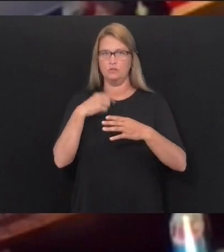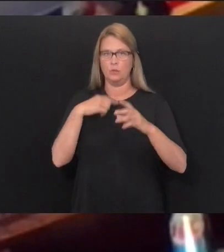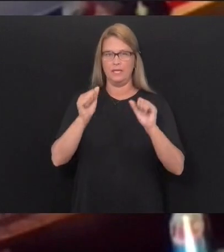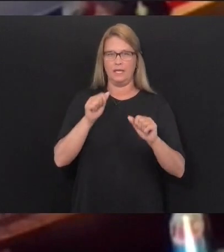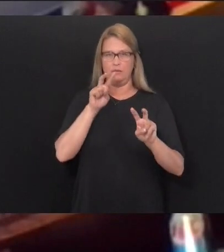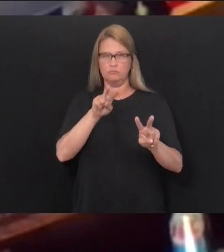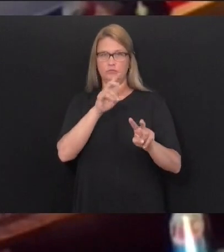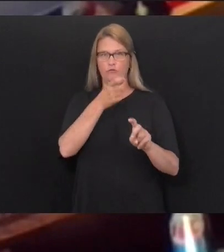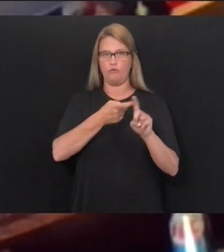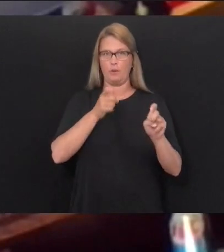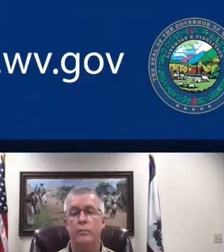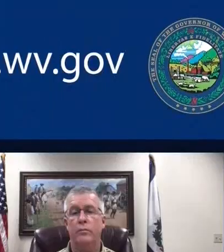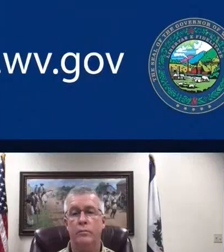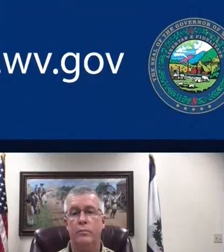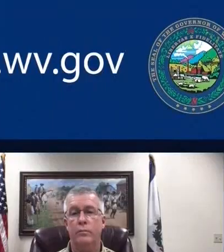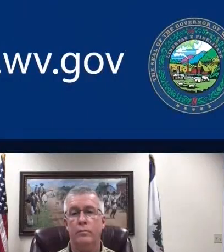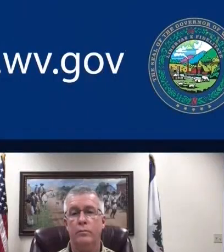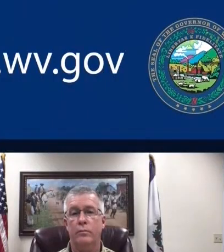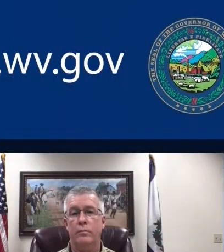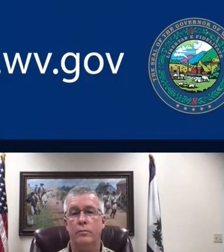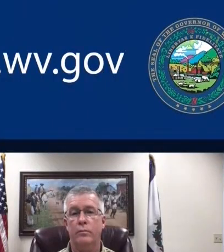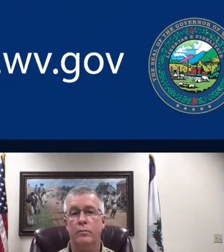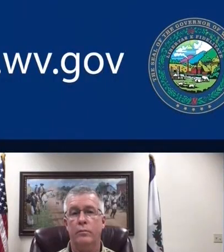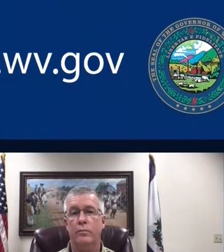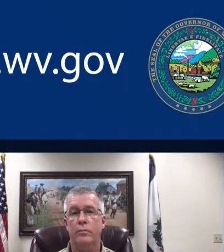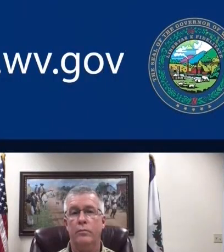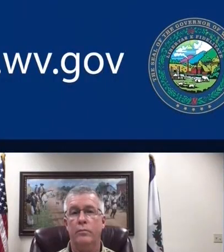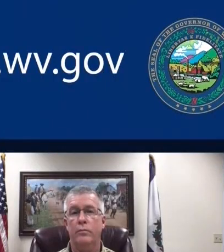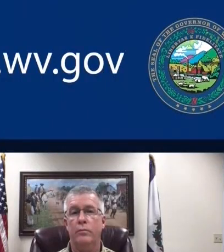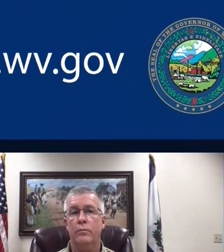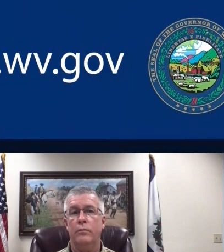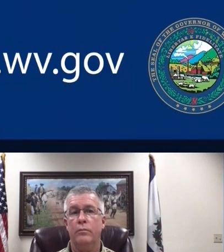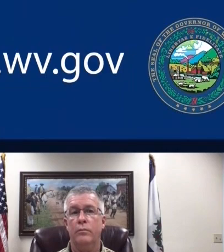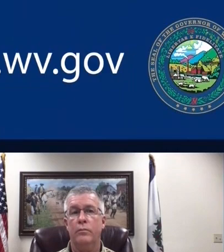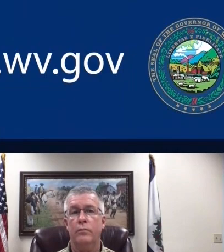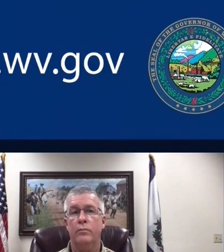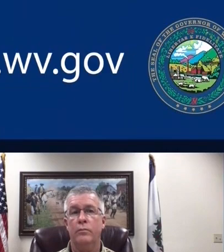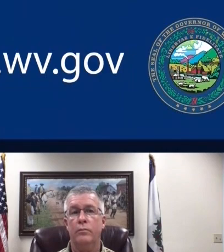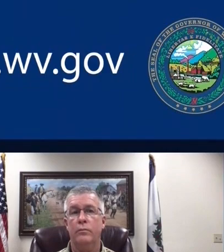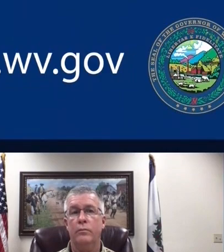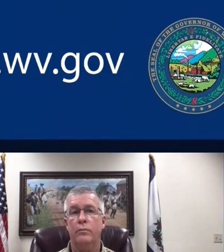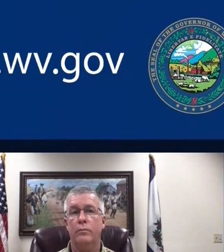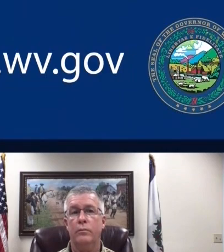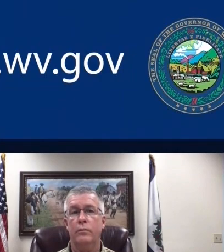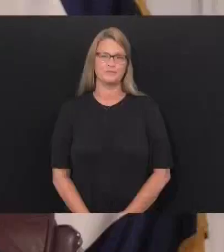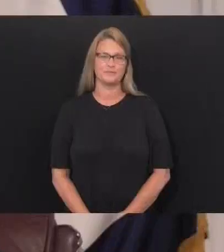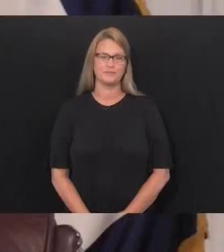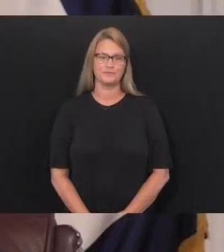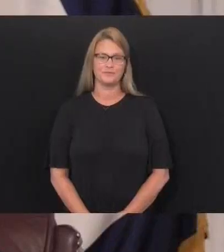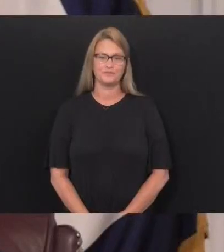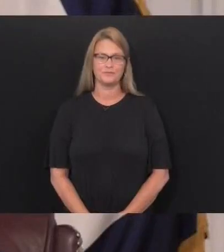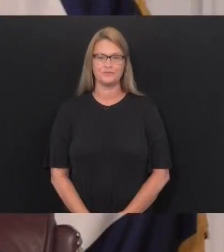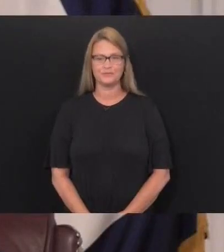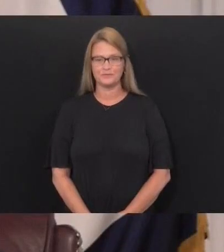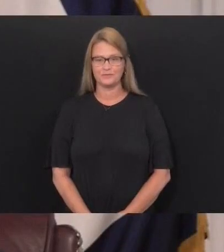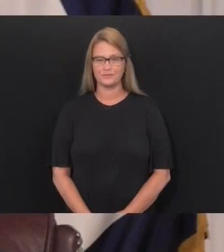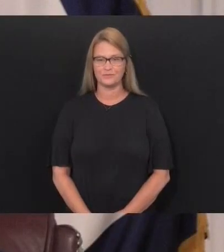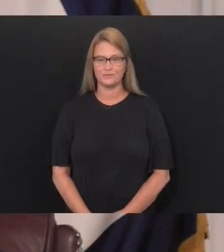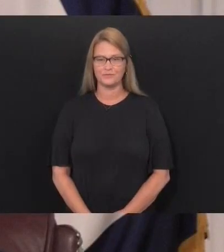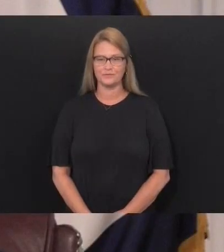Absolutely calling everybody back into a special session down here and making it an absolute soapbox show